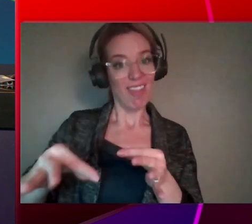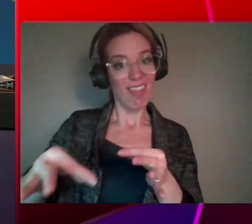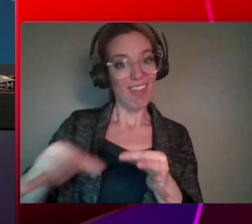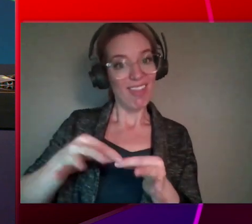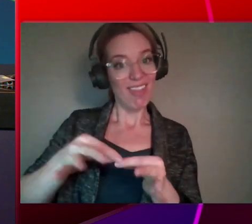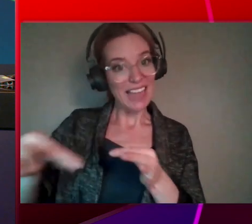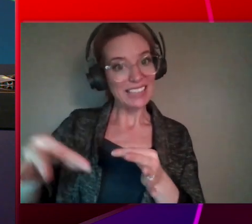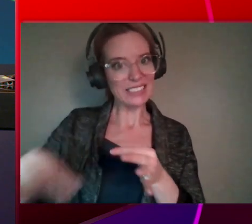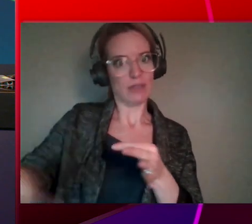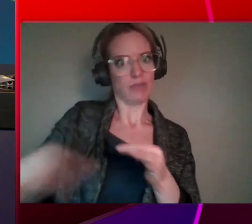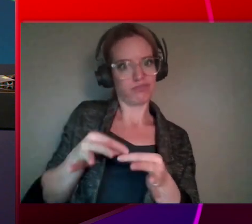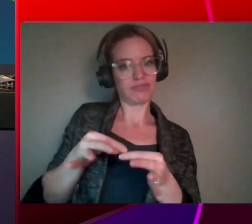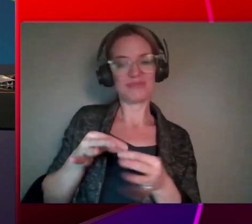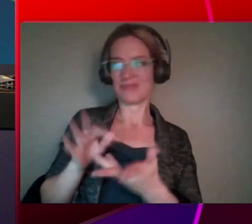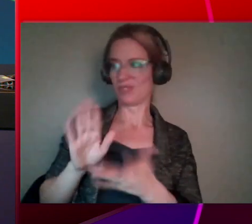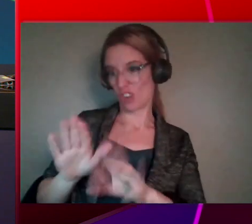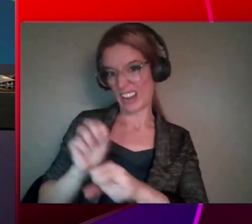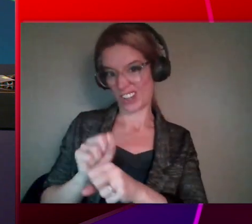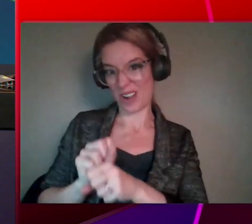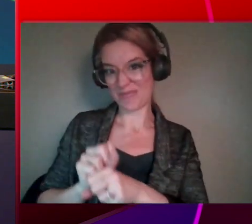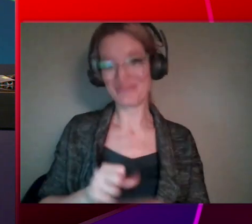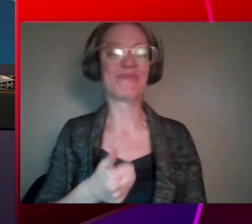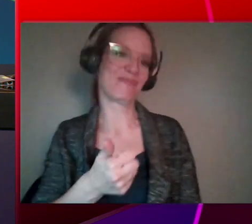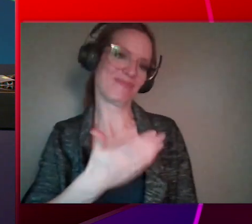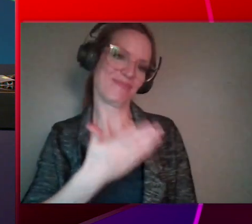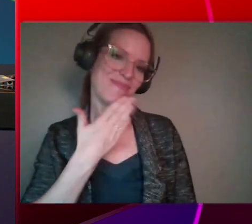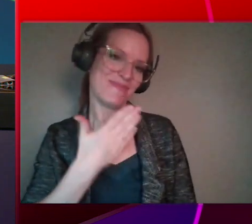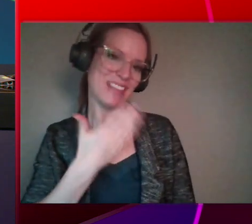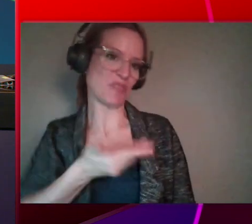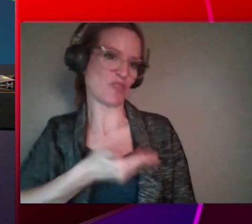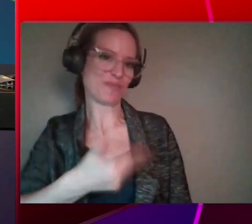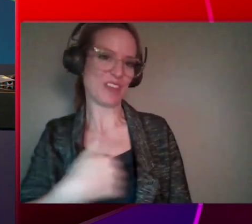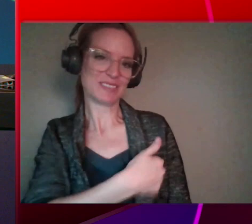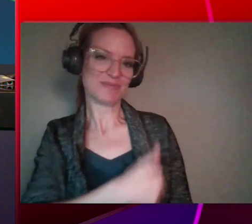job on this launch. Yeah, I appreciate it. Yeah, and thanks for having us. Thank you very